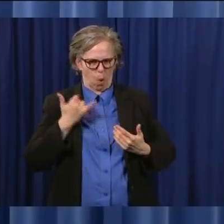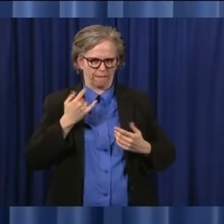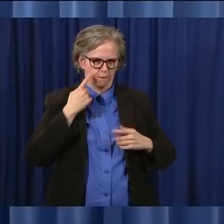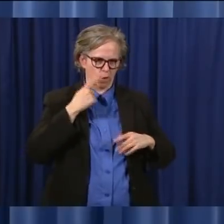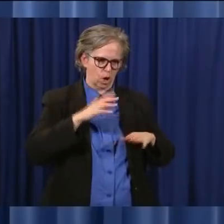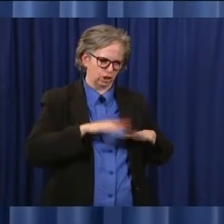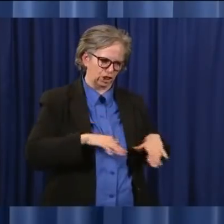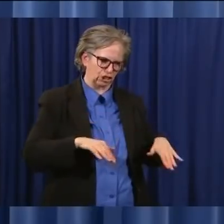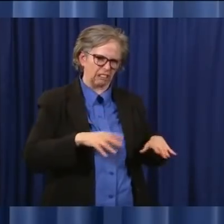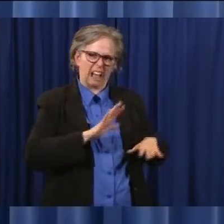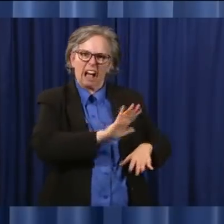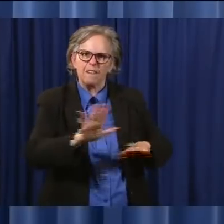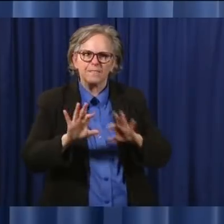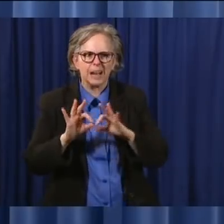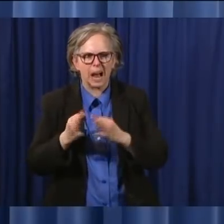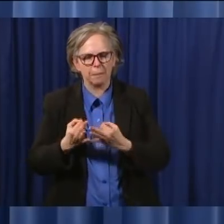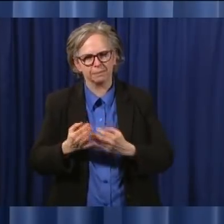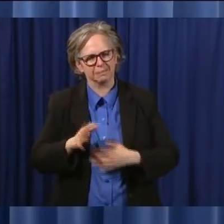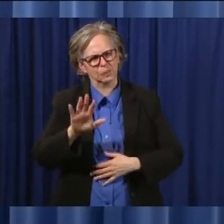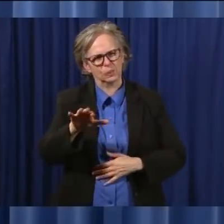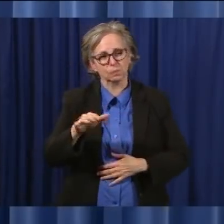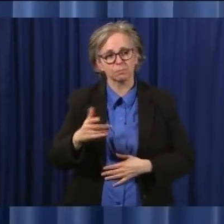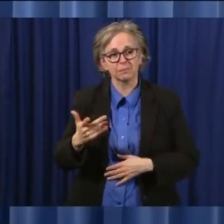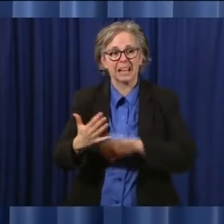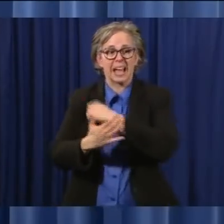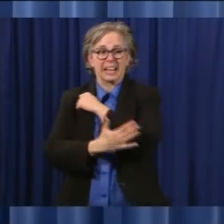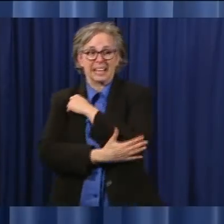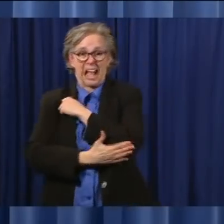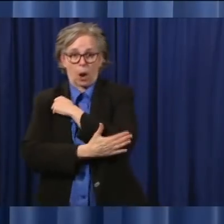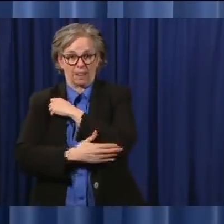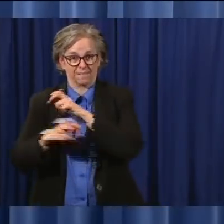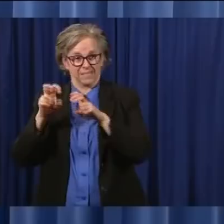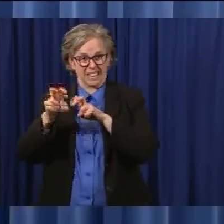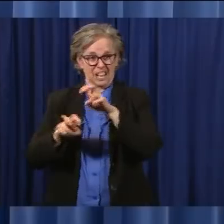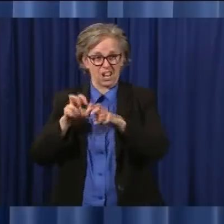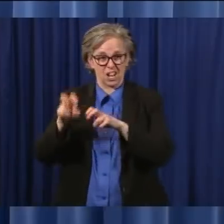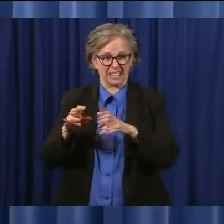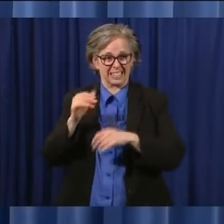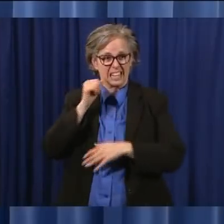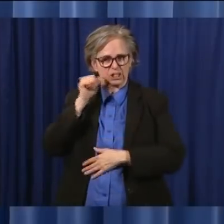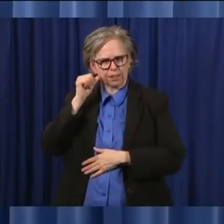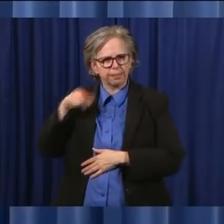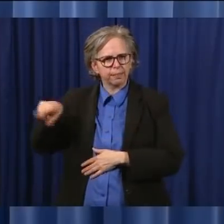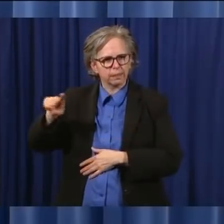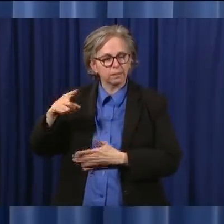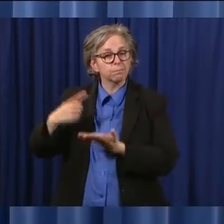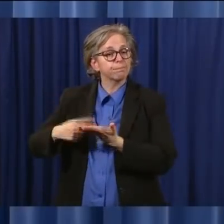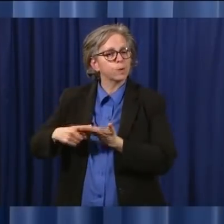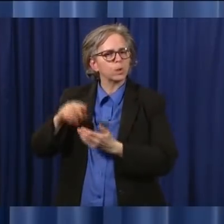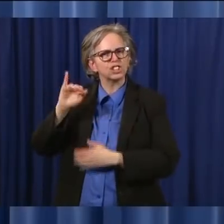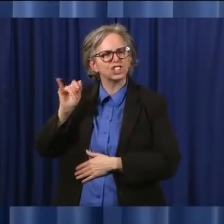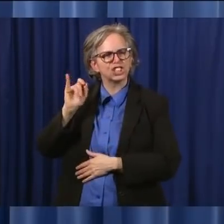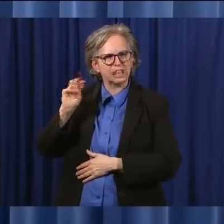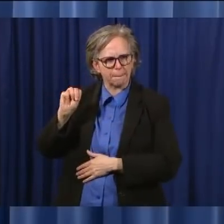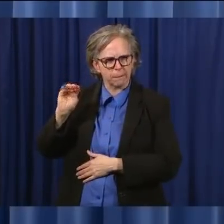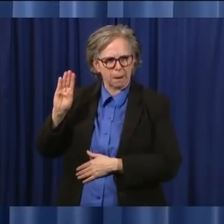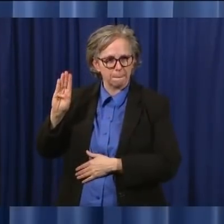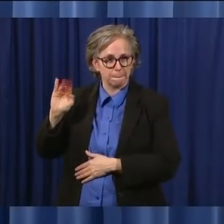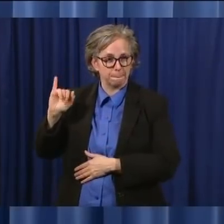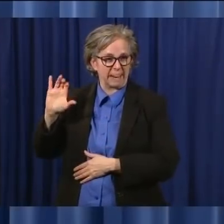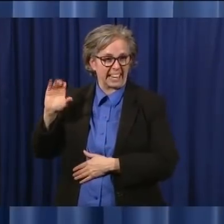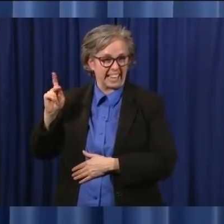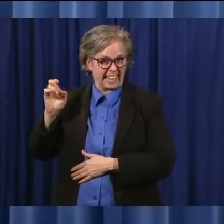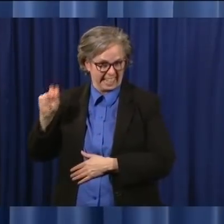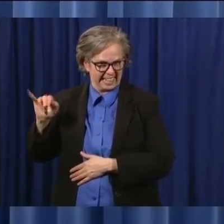far as the county fairs, I talked with Jim Beakey yesterday, who former member